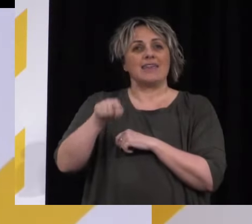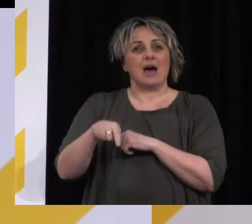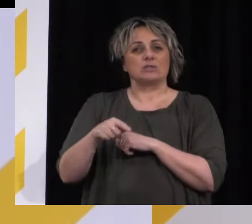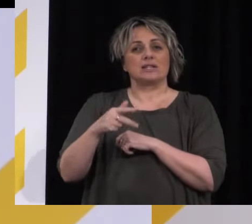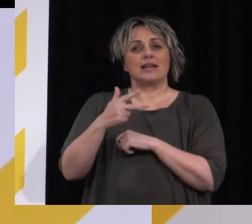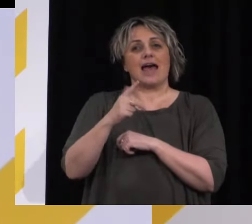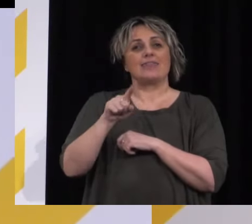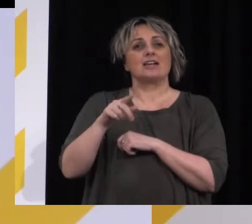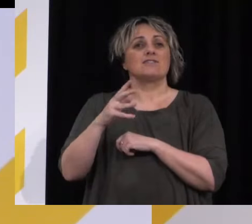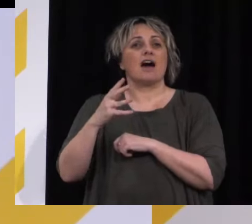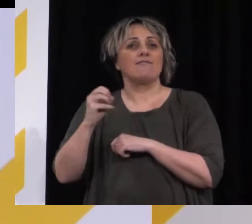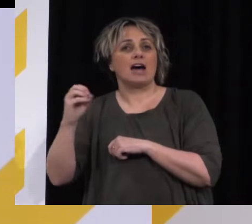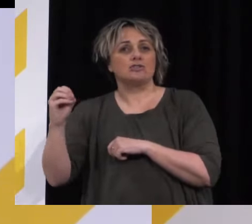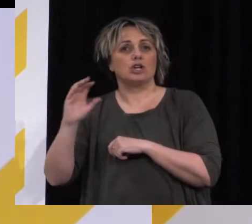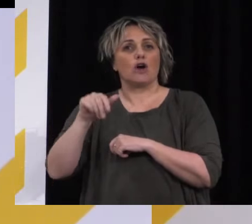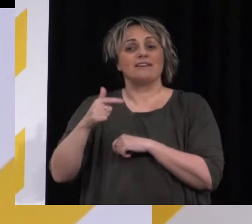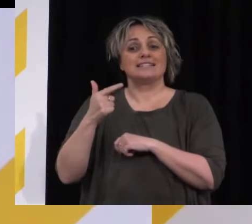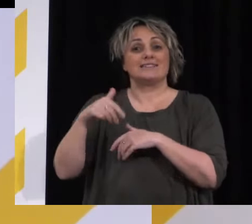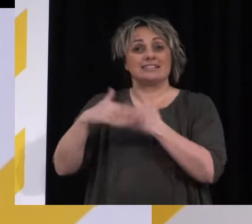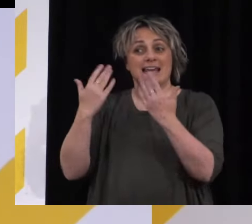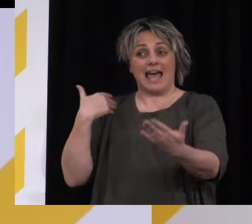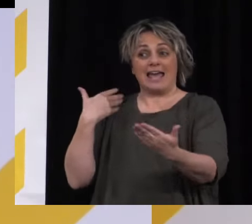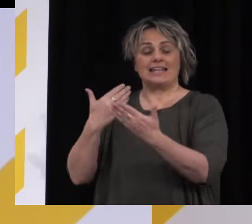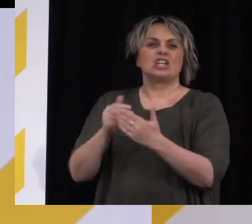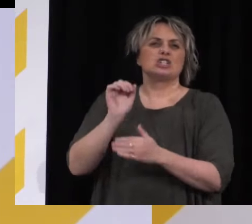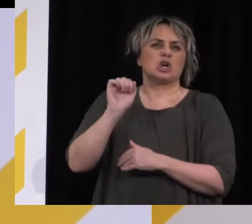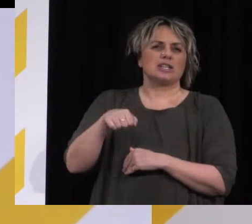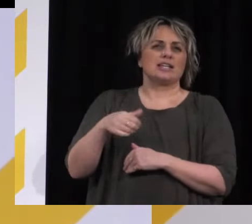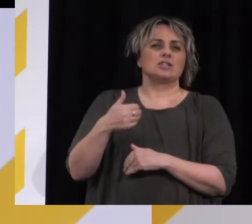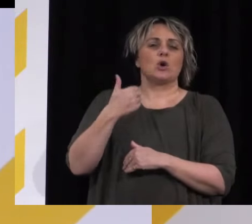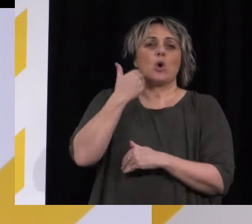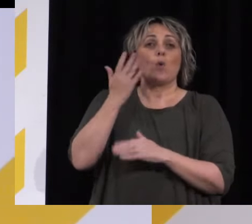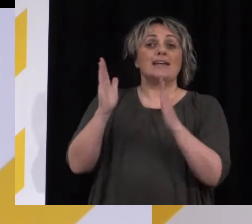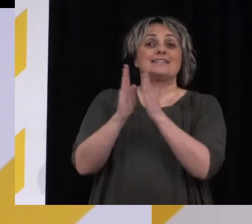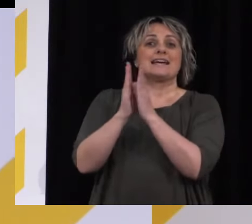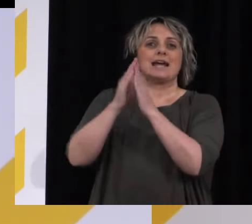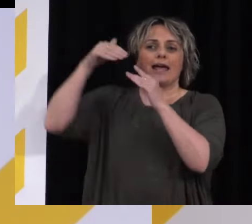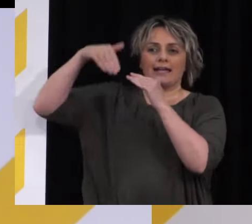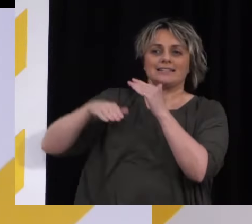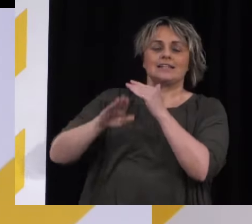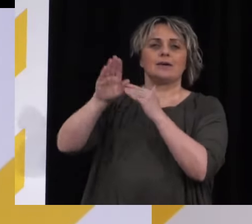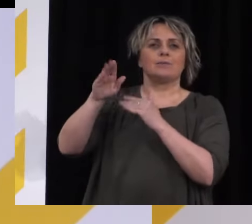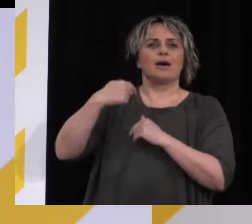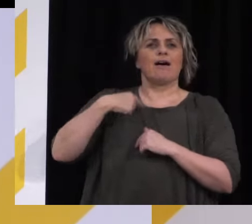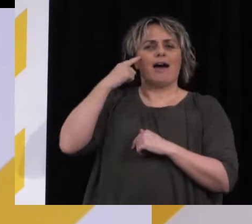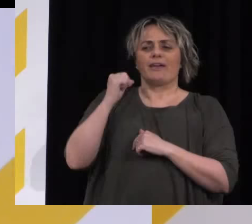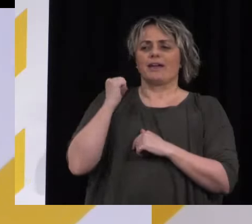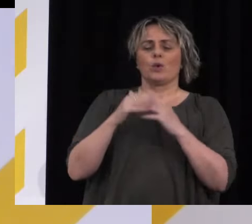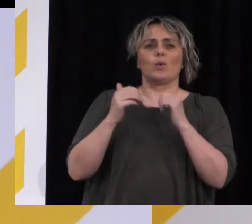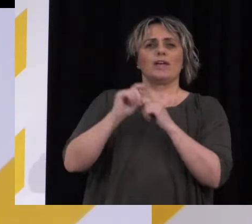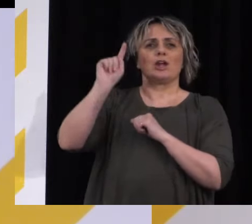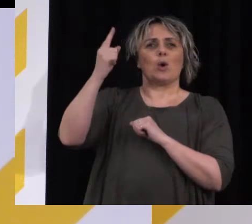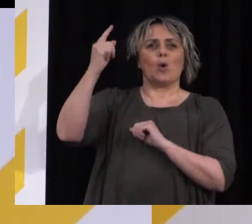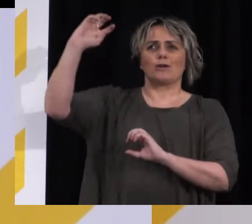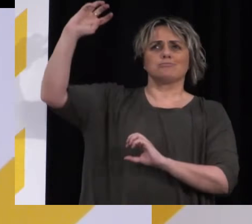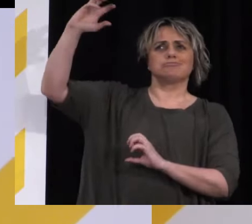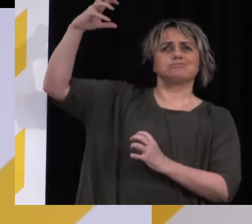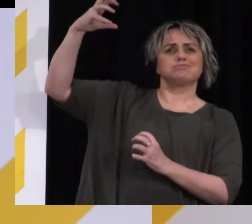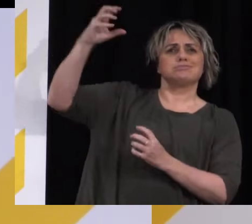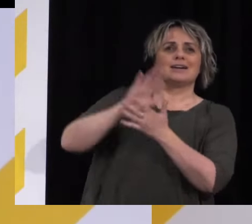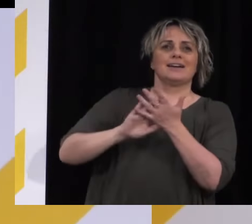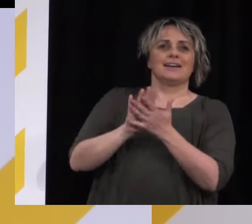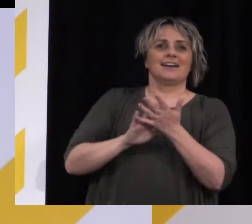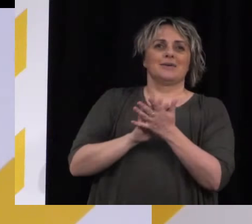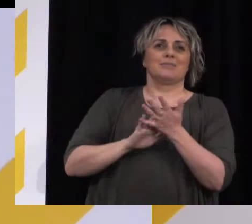8,500 over the last 7 days. So yes, we always get a dip on Sunday. I think the weather was quite nice in Auckland over the weekend as well. But